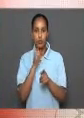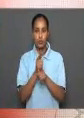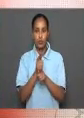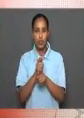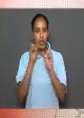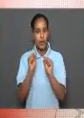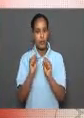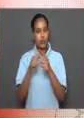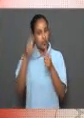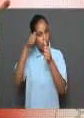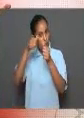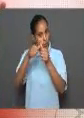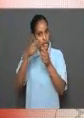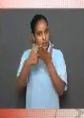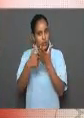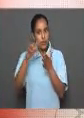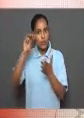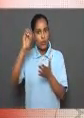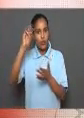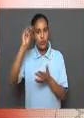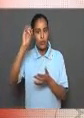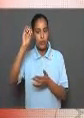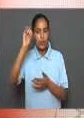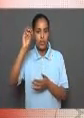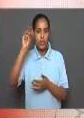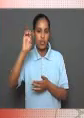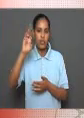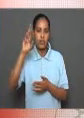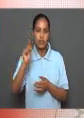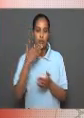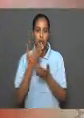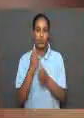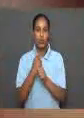I'm sure that you were able to remember these monomers. Good work.